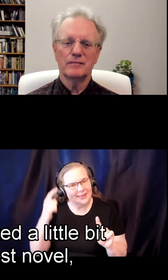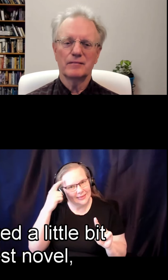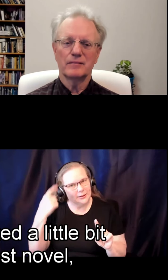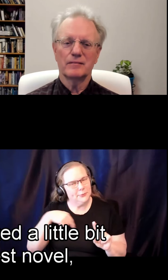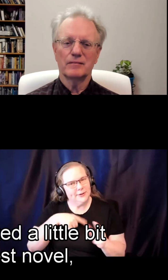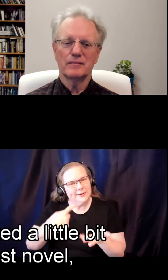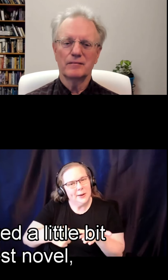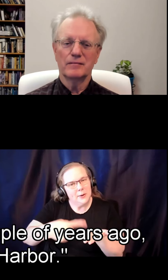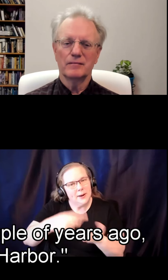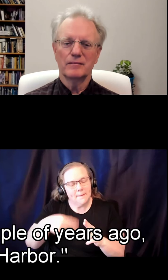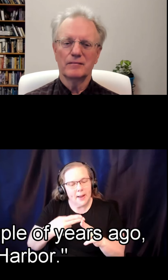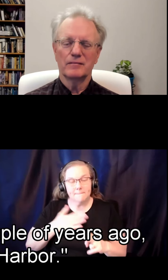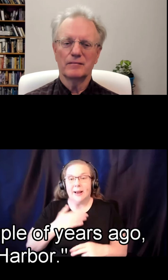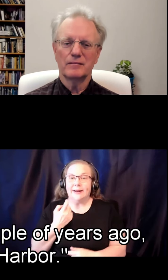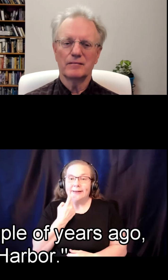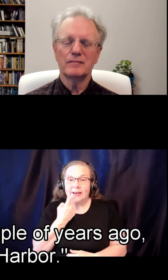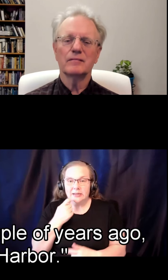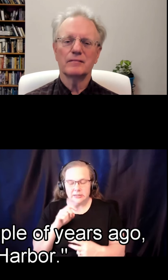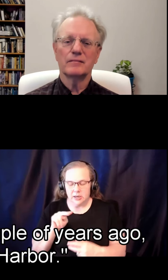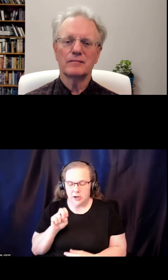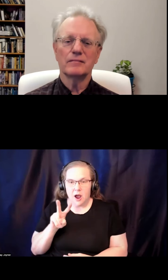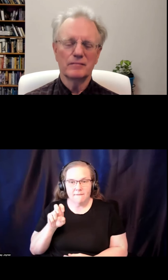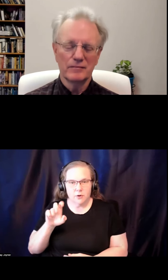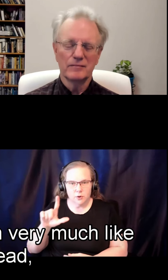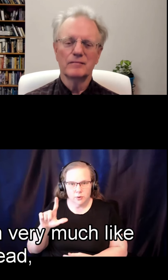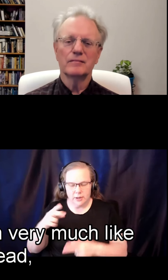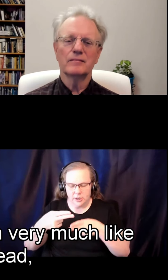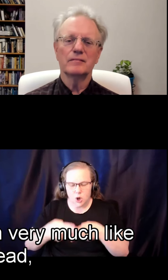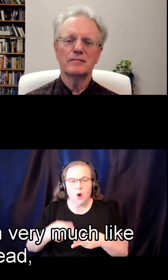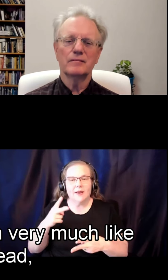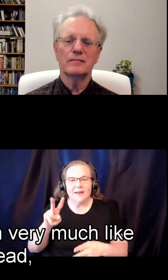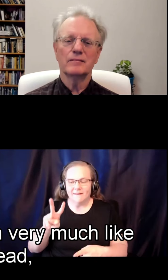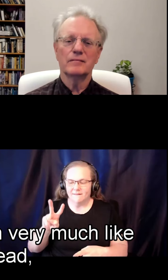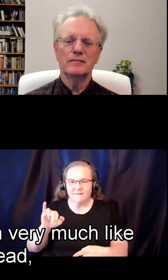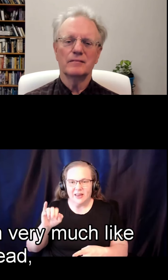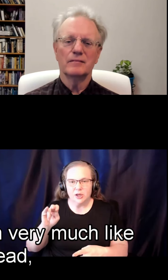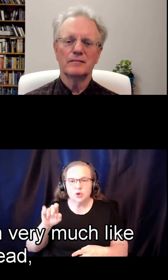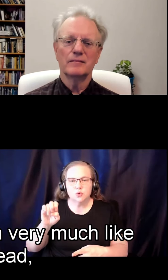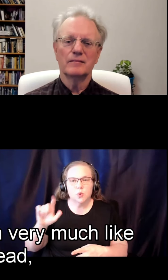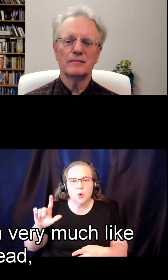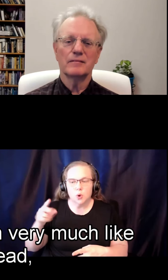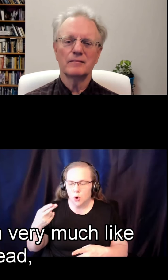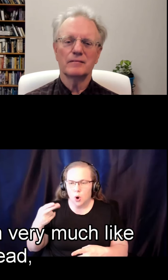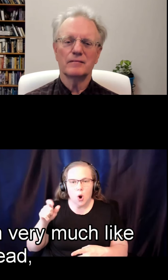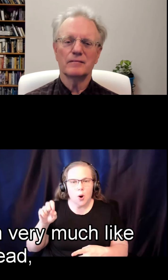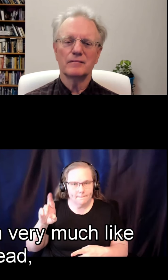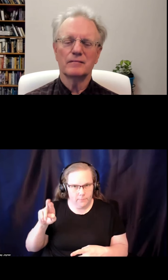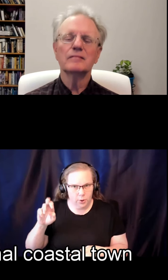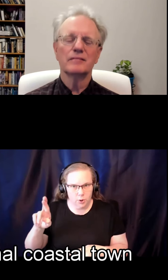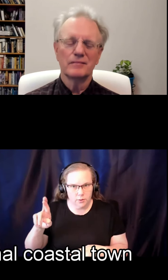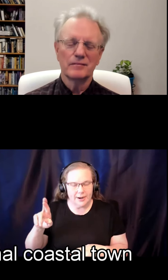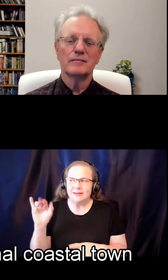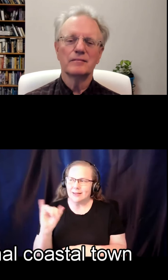about my latest novel, which came out a couple of years ago, called Vigil Harbor, and it's set in a town very much like